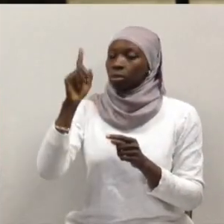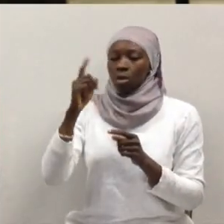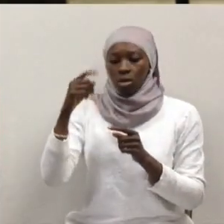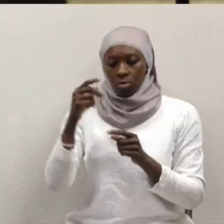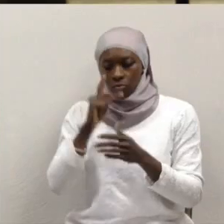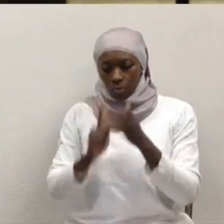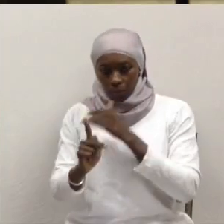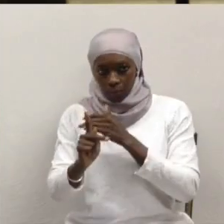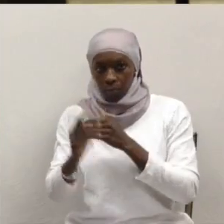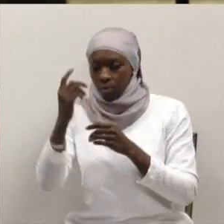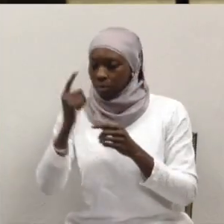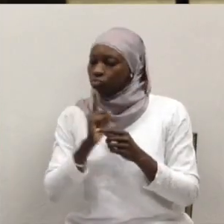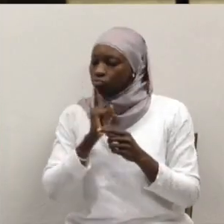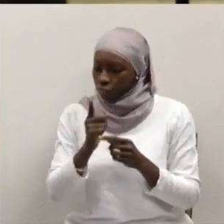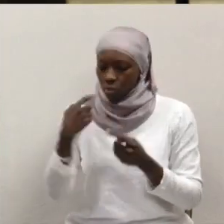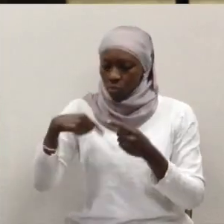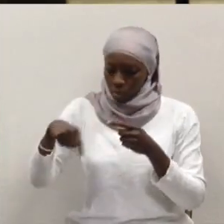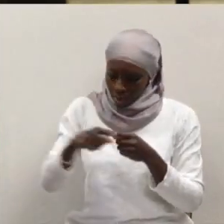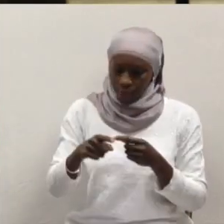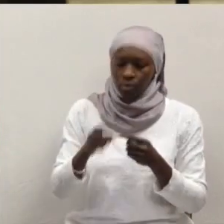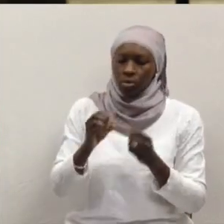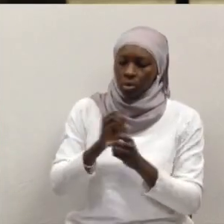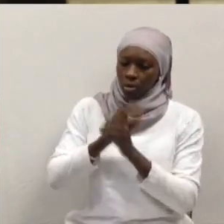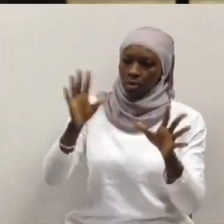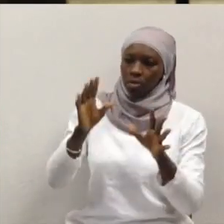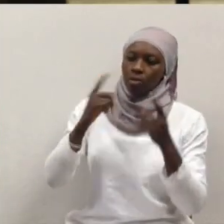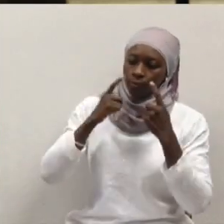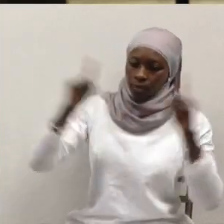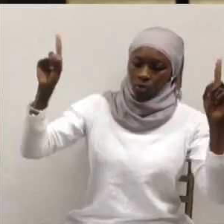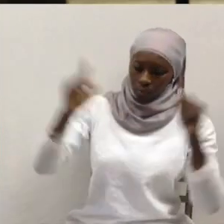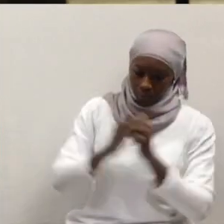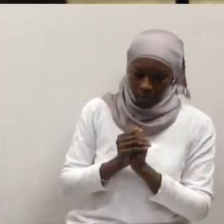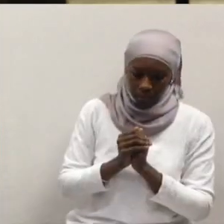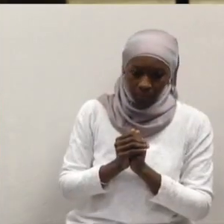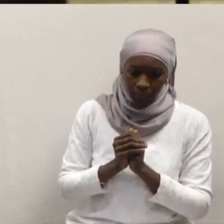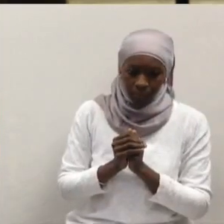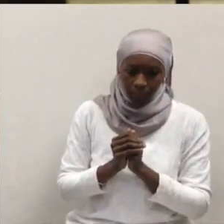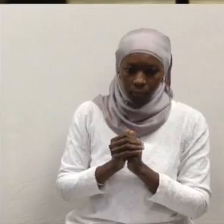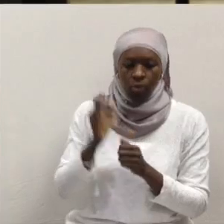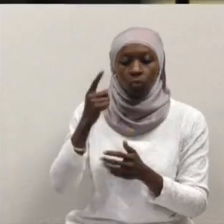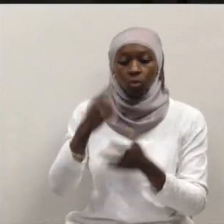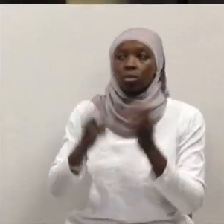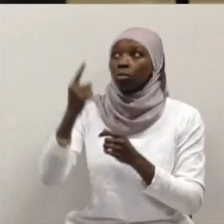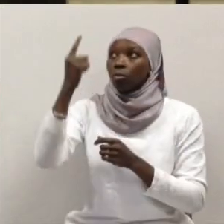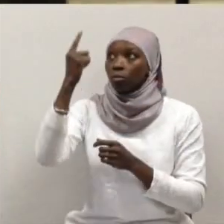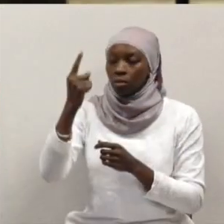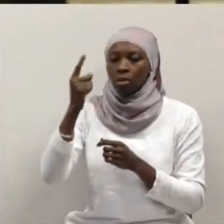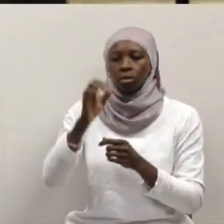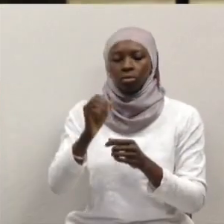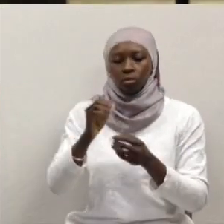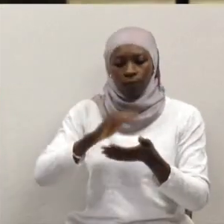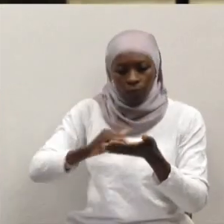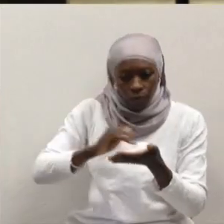a clear conquest, so that Allah may forgive for you what preceded of your sins